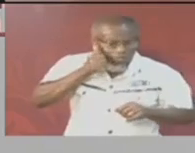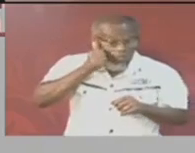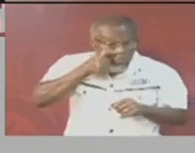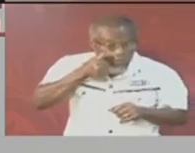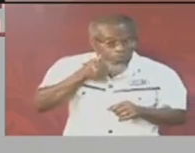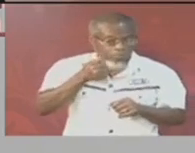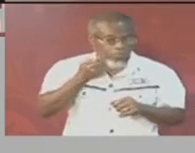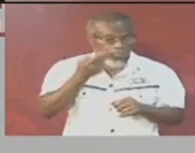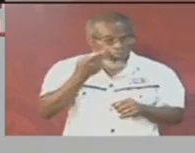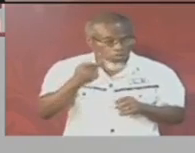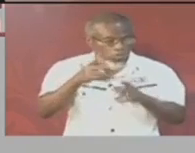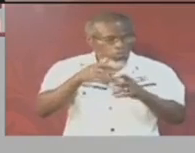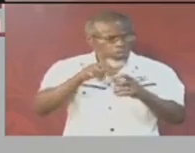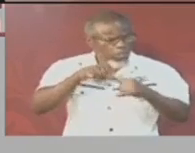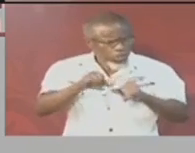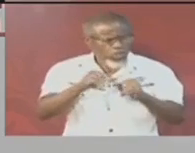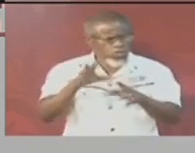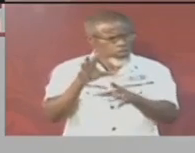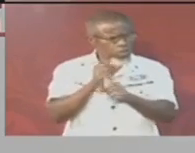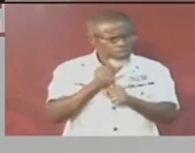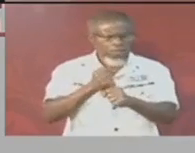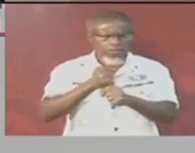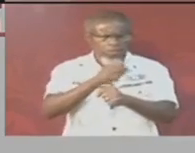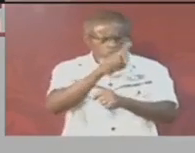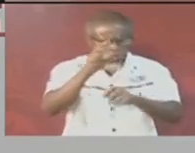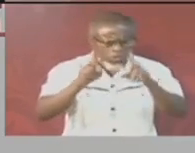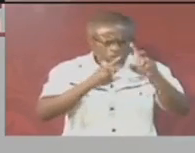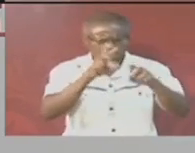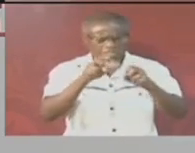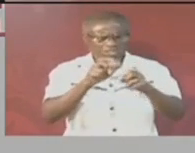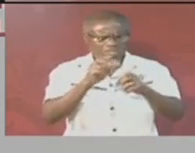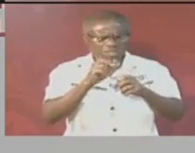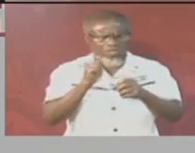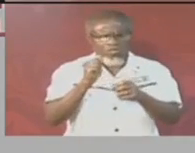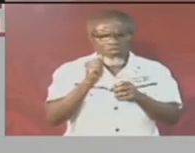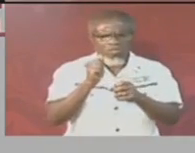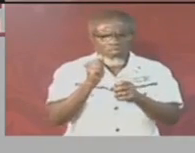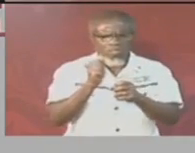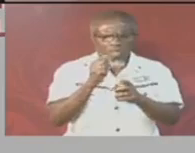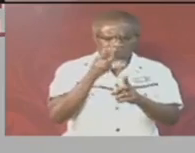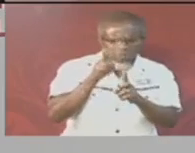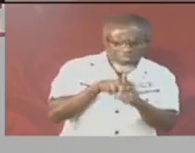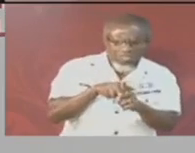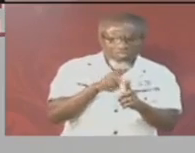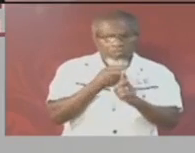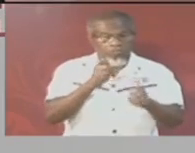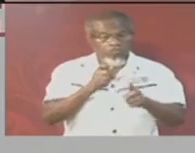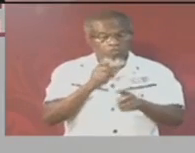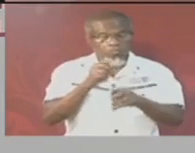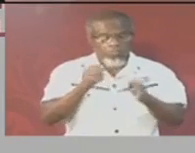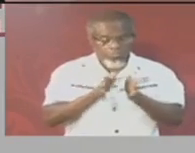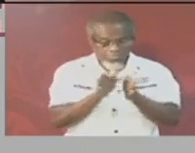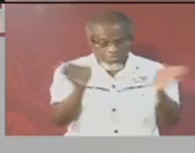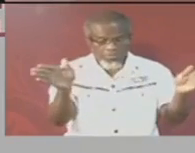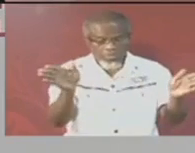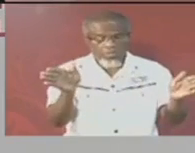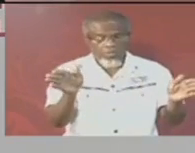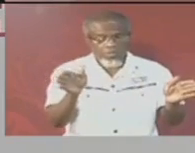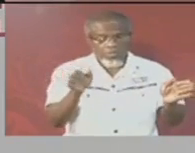get interfaces from members of the public on these issues. So that I would, like